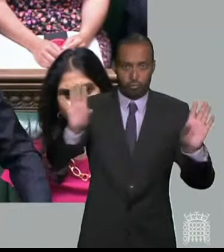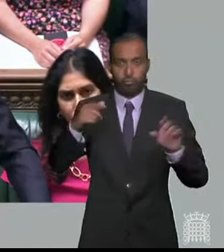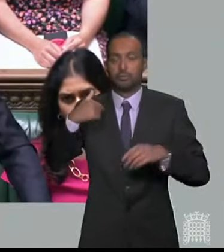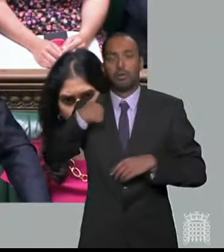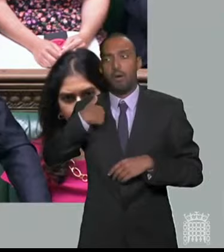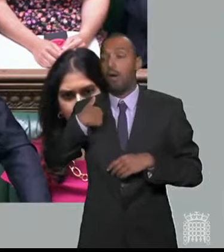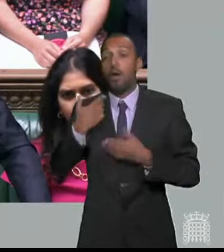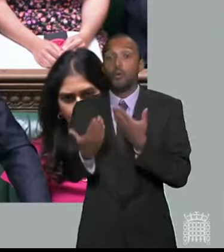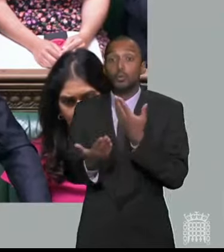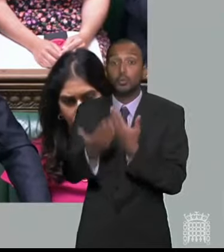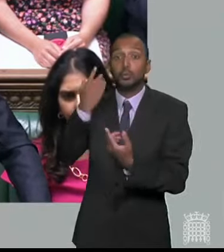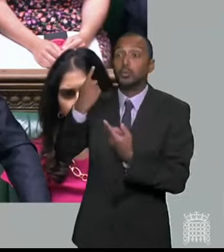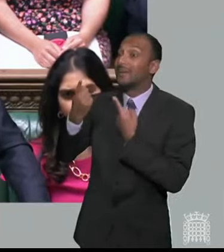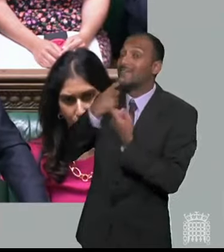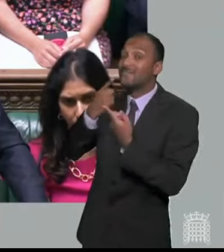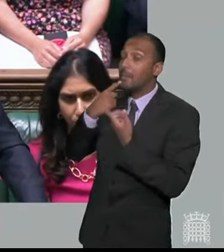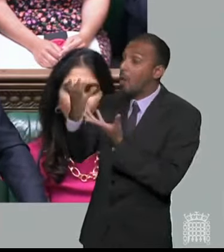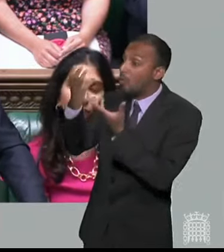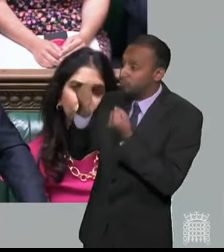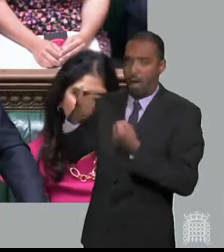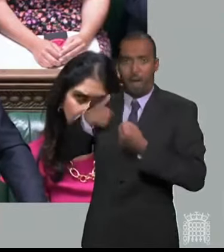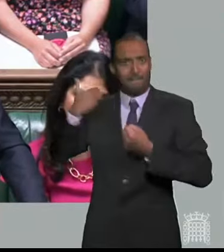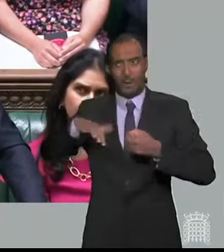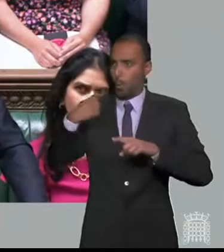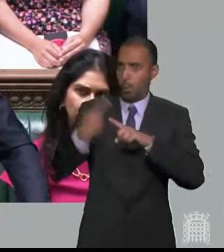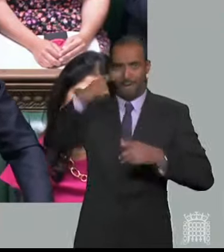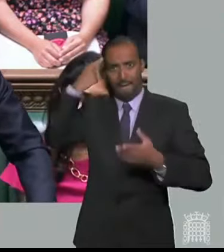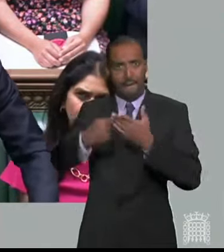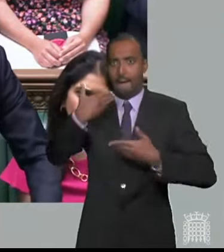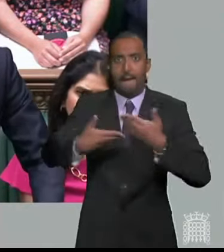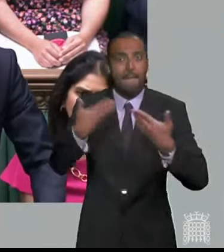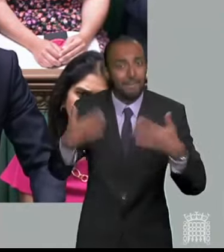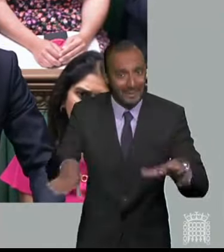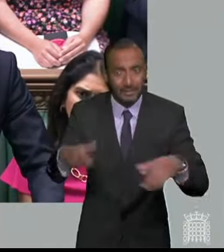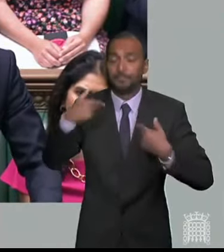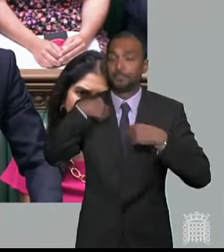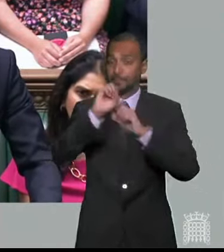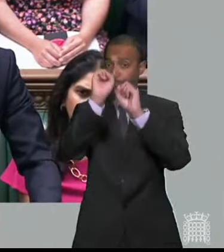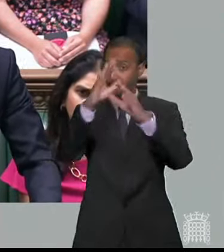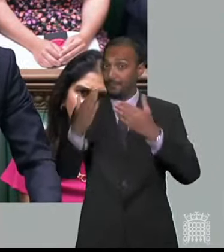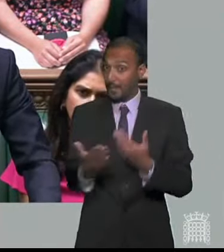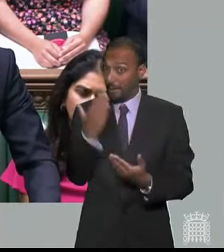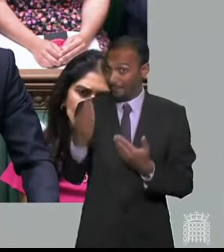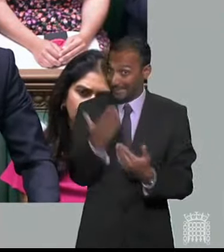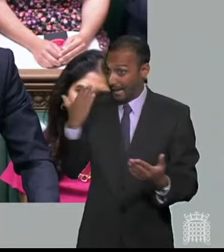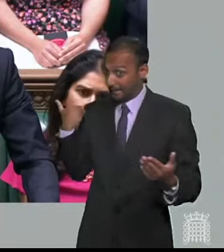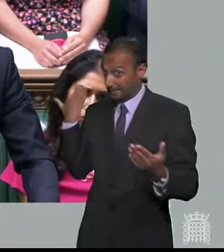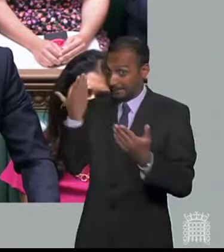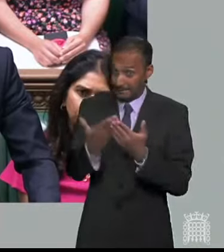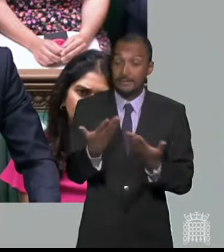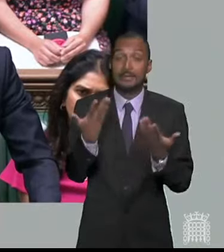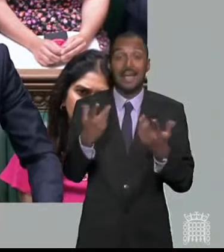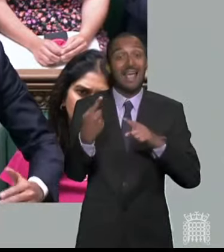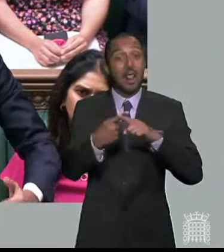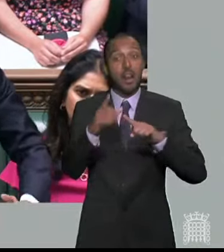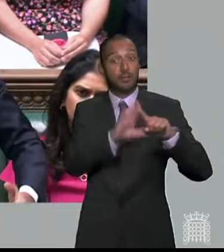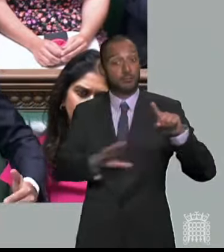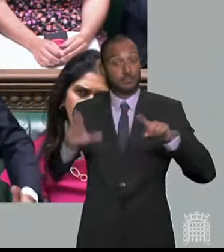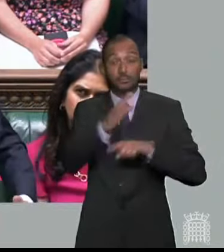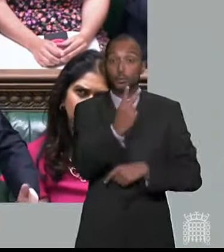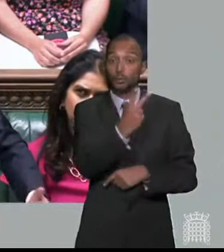of new information. And let me provide the House with an update on where we are. Of the 22,000 schools in England,